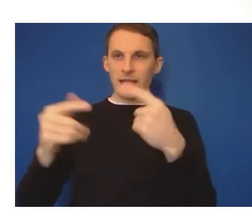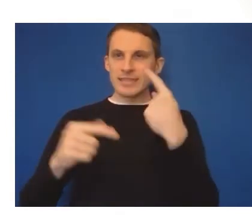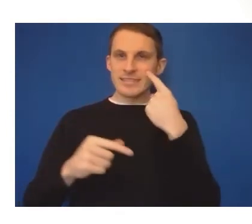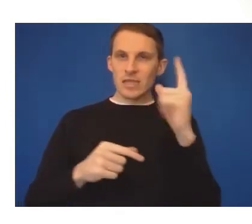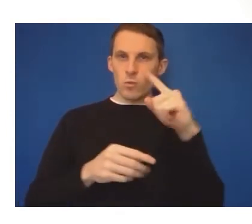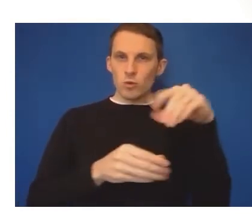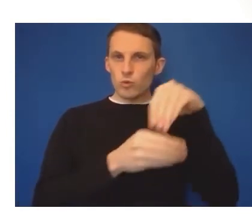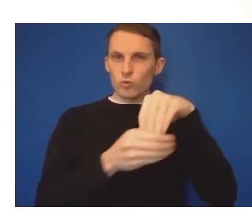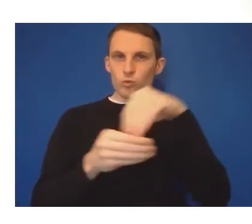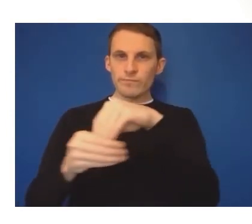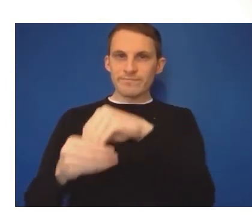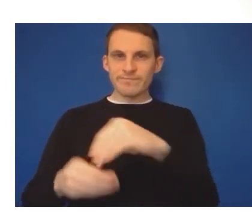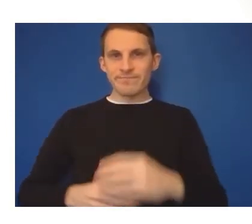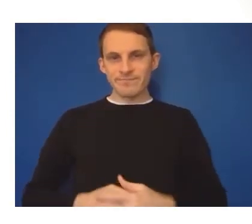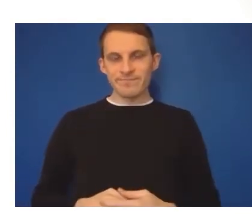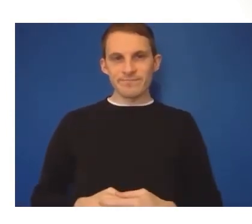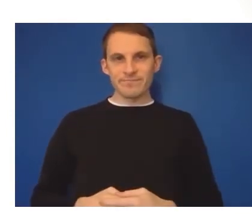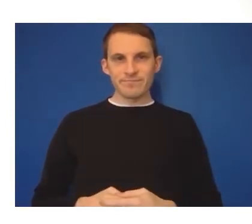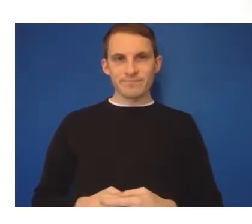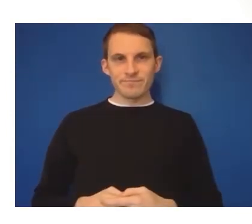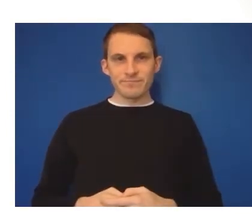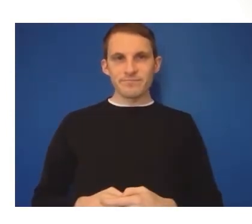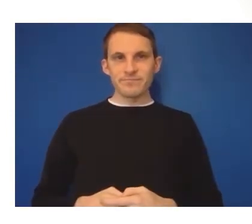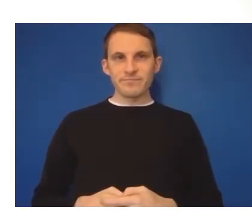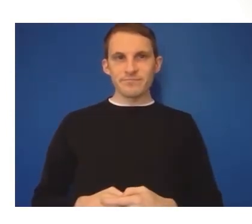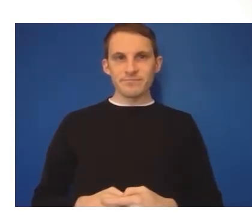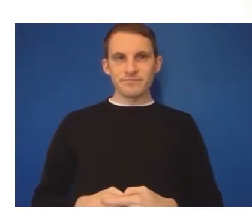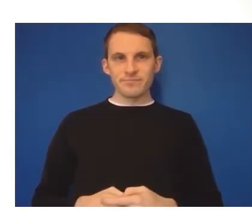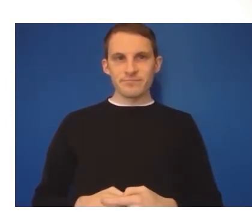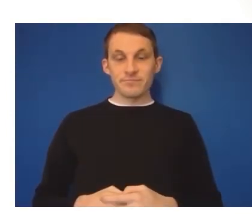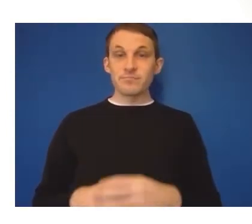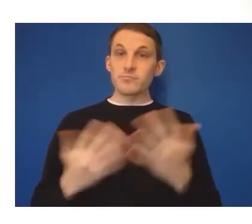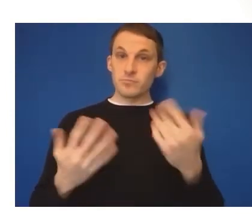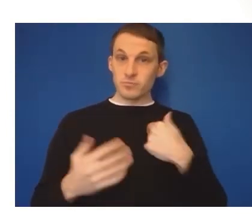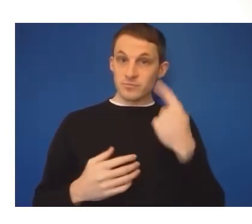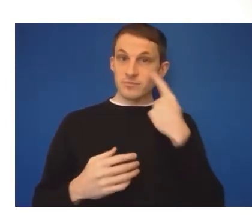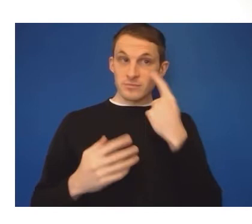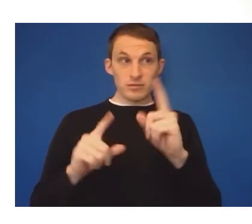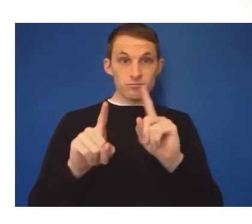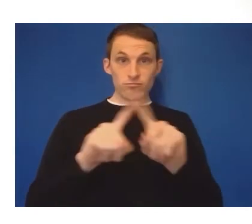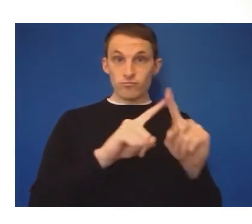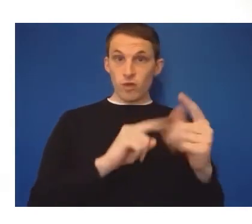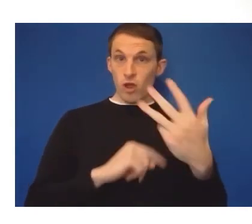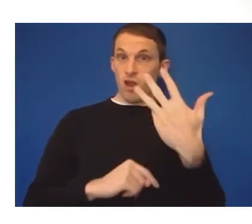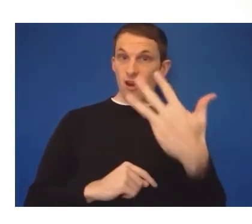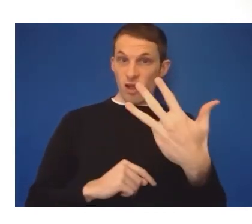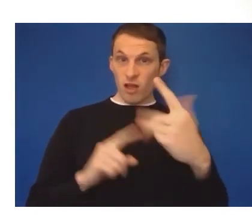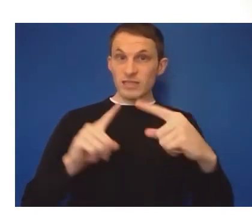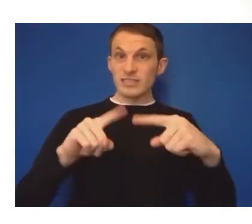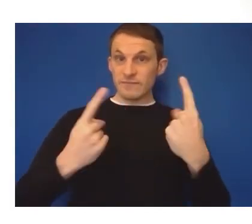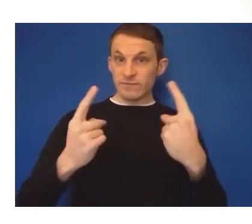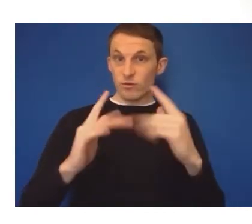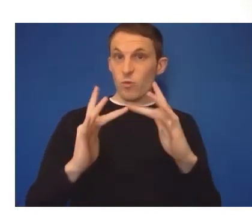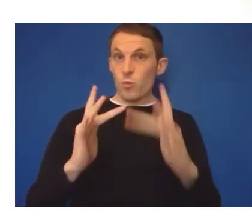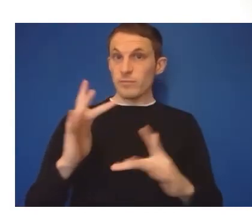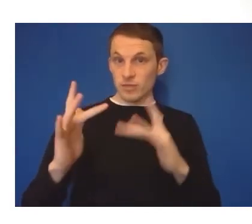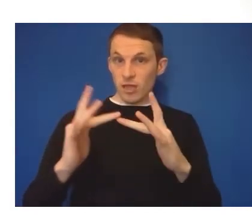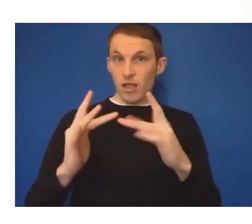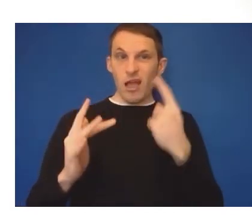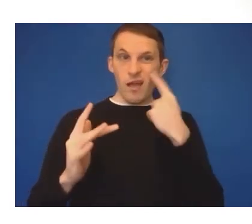points. So we looked at all the different offerings on 9 different websites, looking at all of these